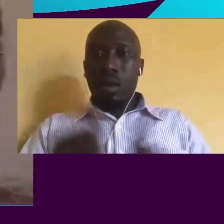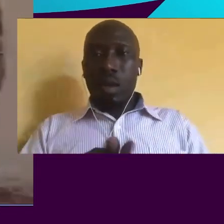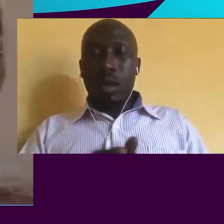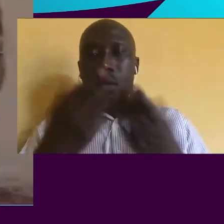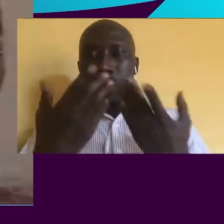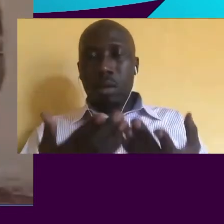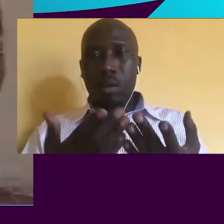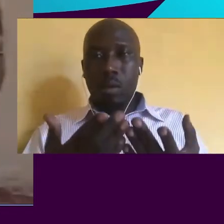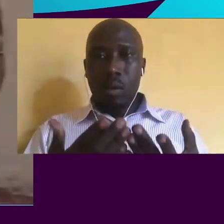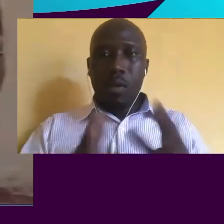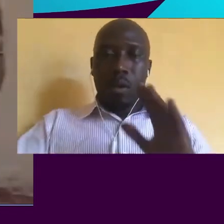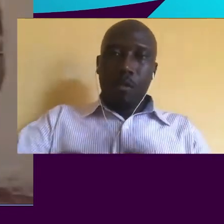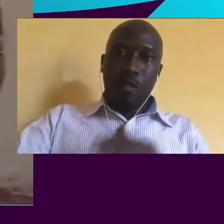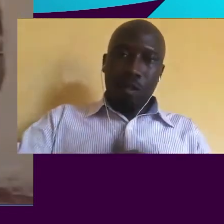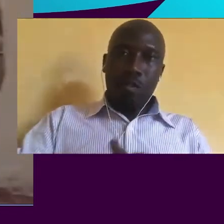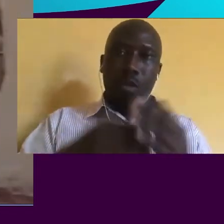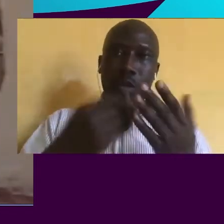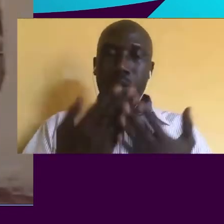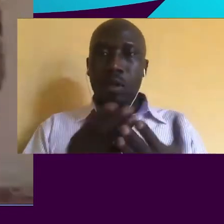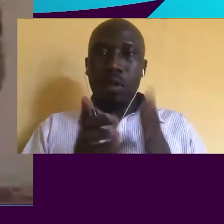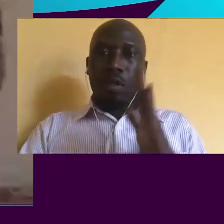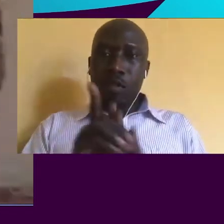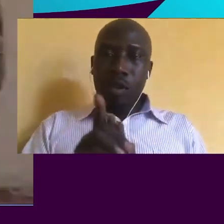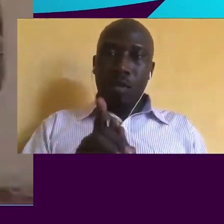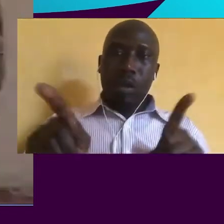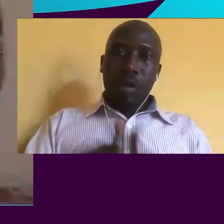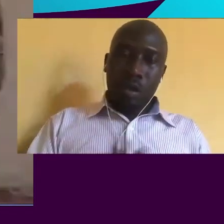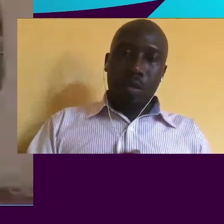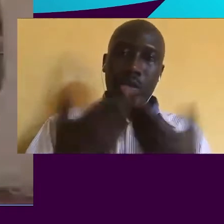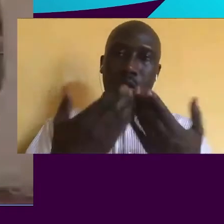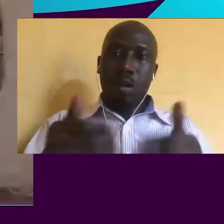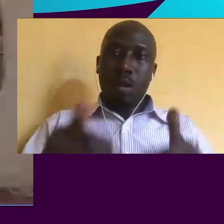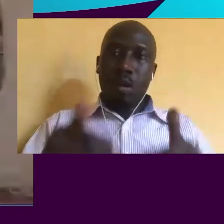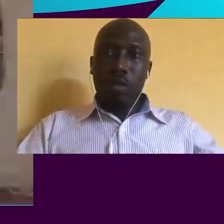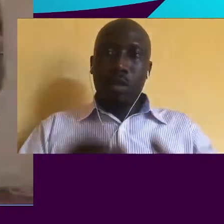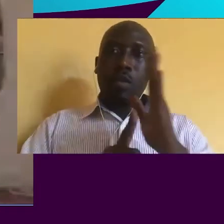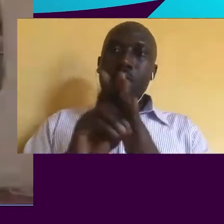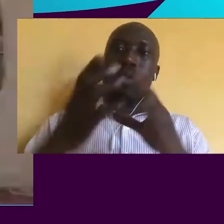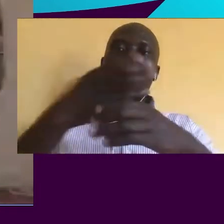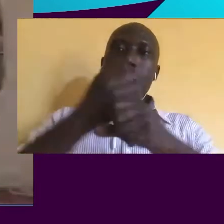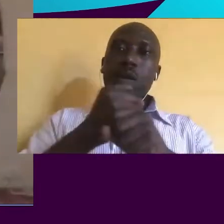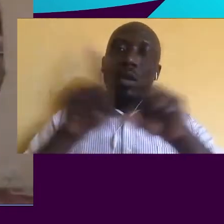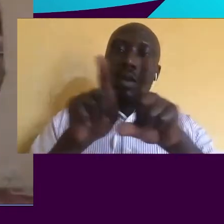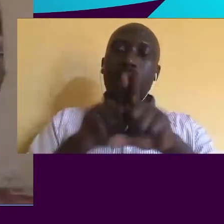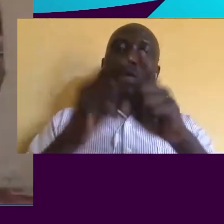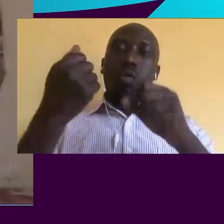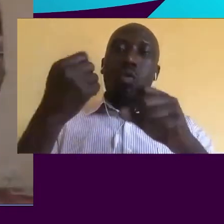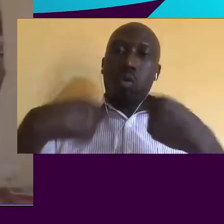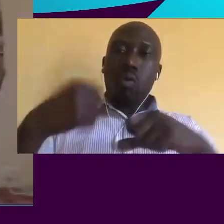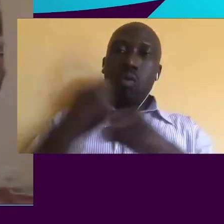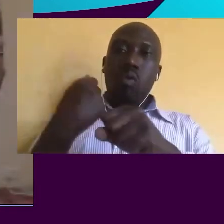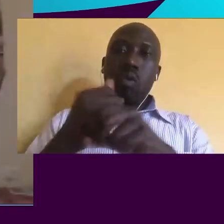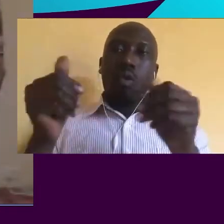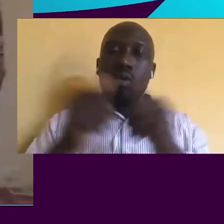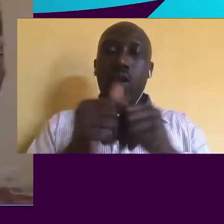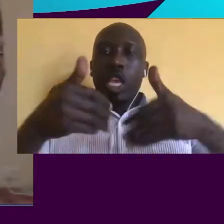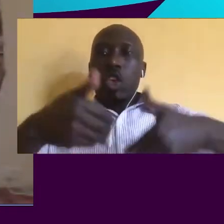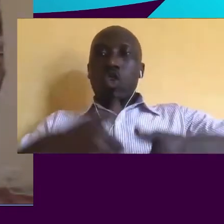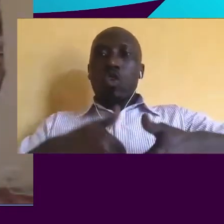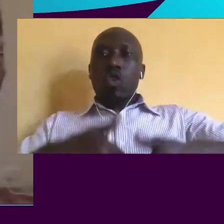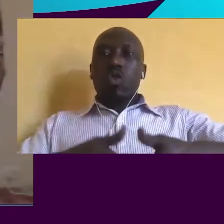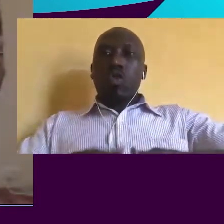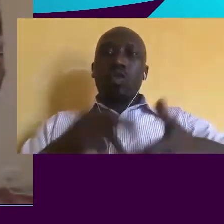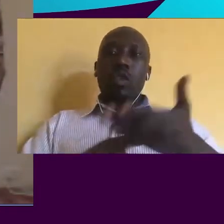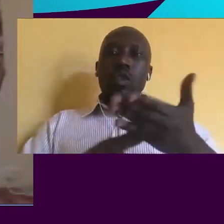talent development, we're actually more of a youth development organization. And we work with these youth using football as a